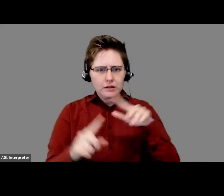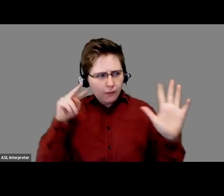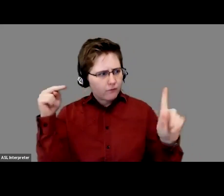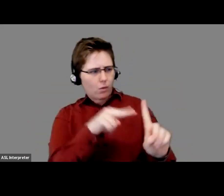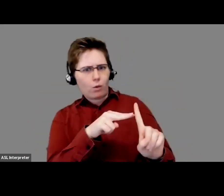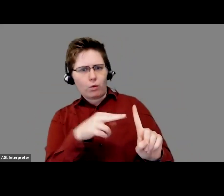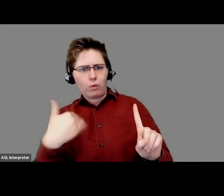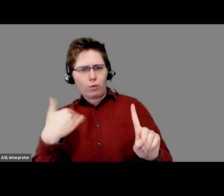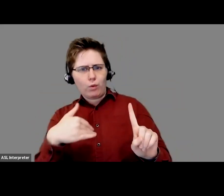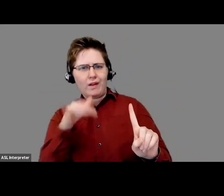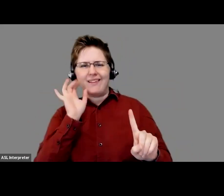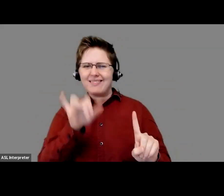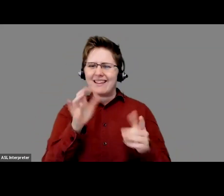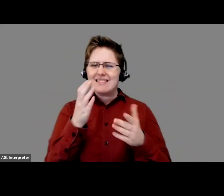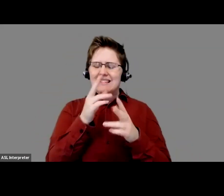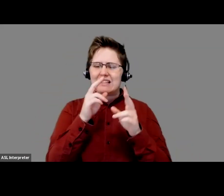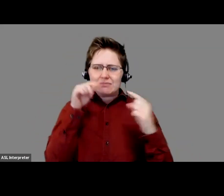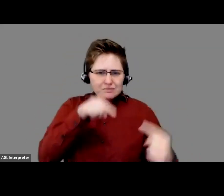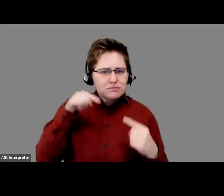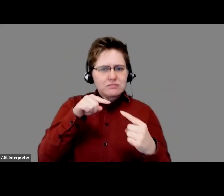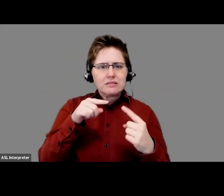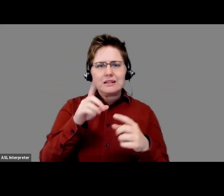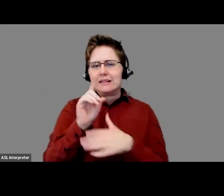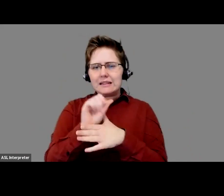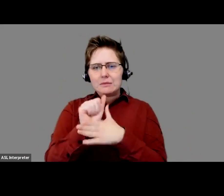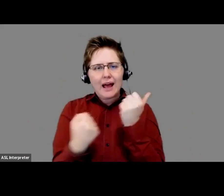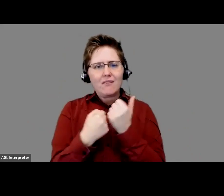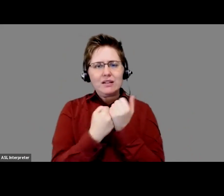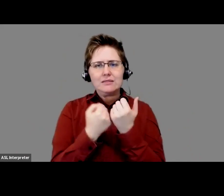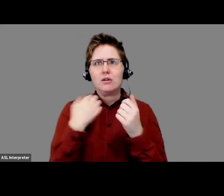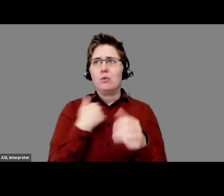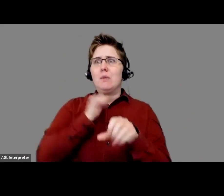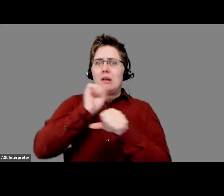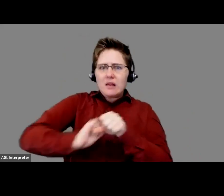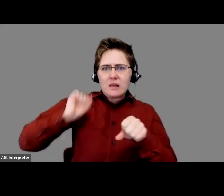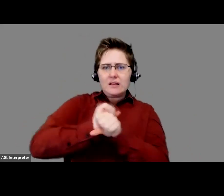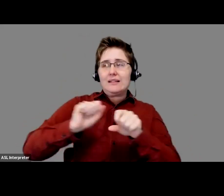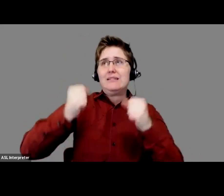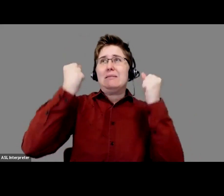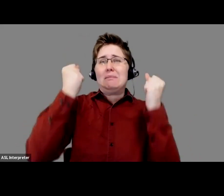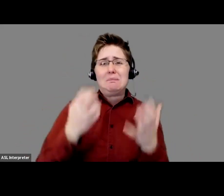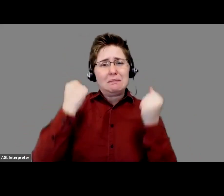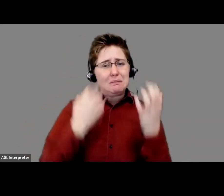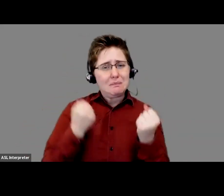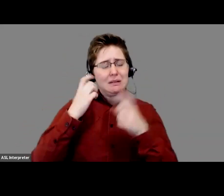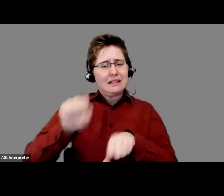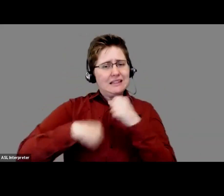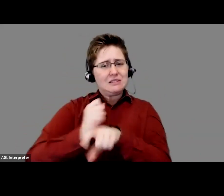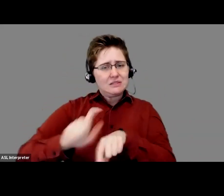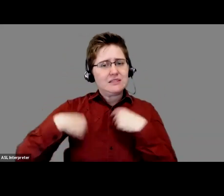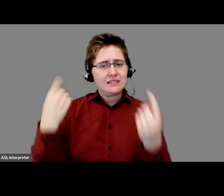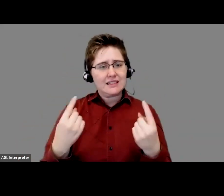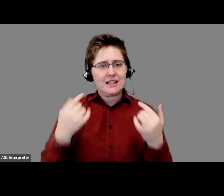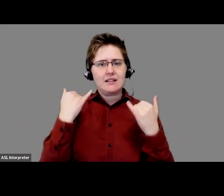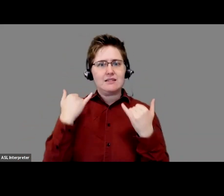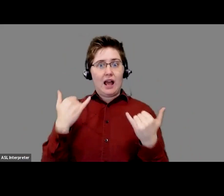issues that disability advocates have been working on for sometimes decades and decades and decades, that have now